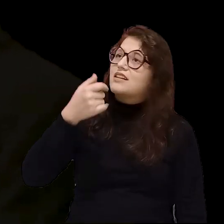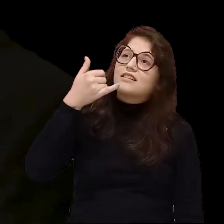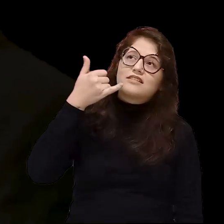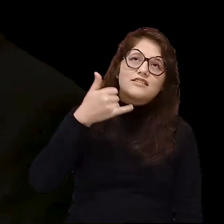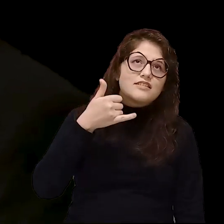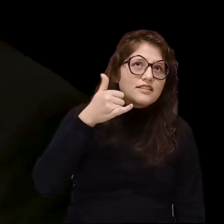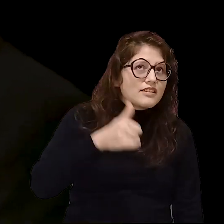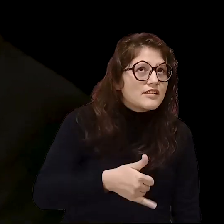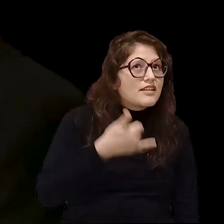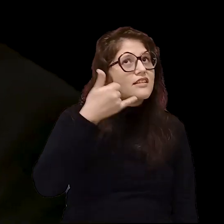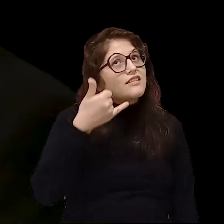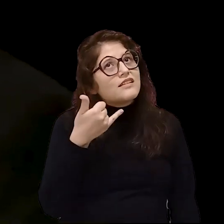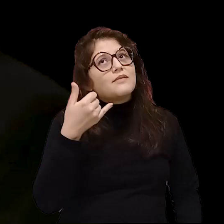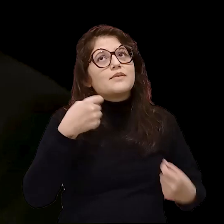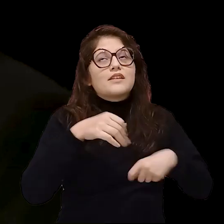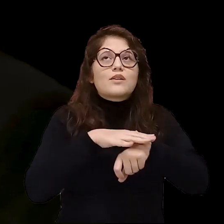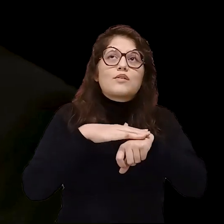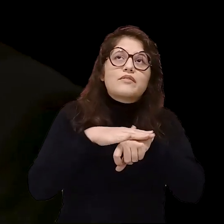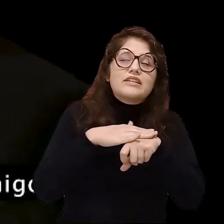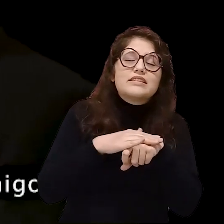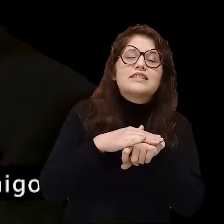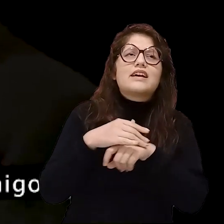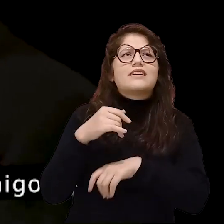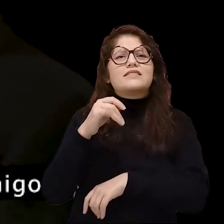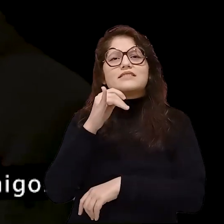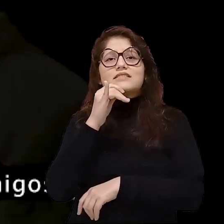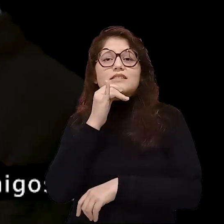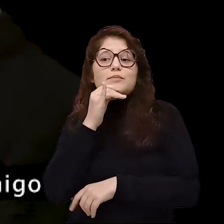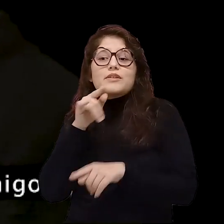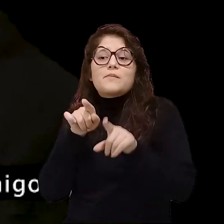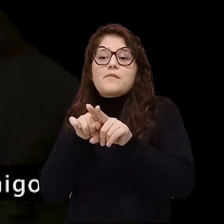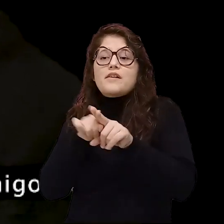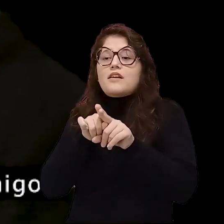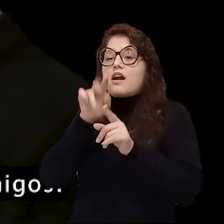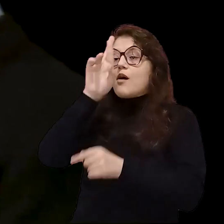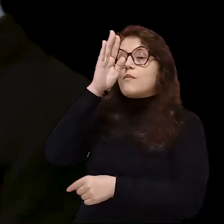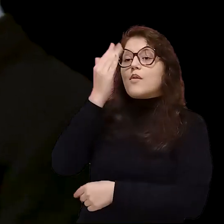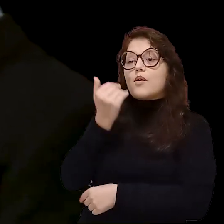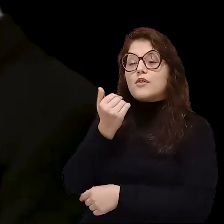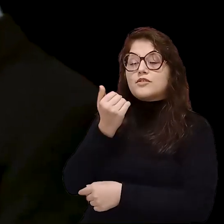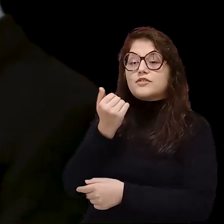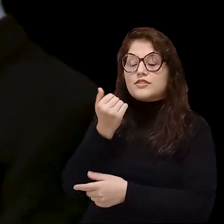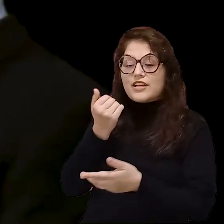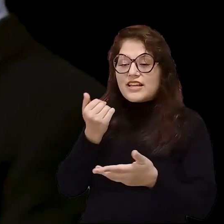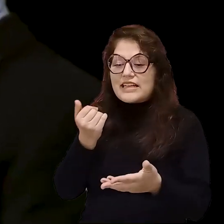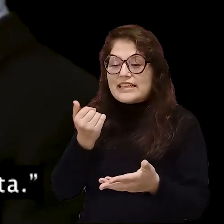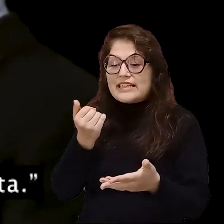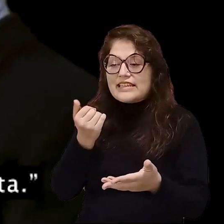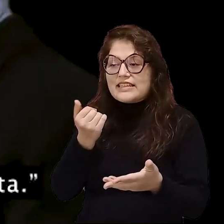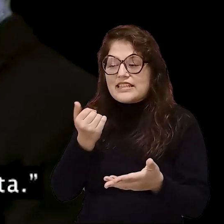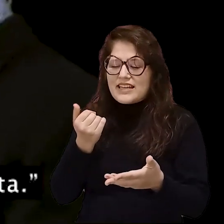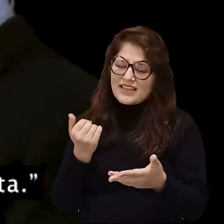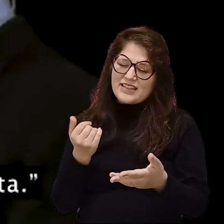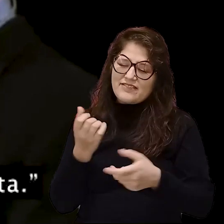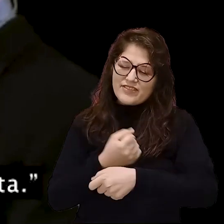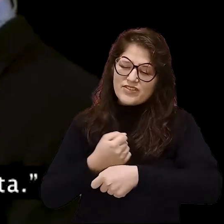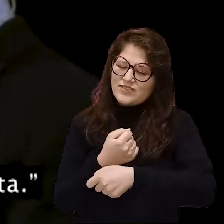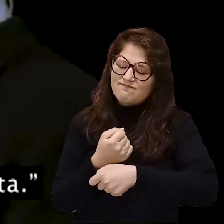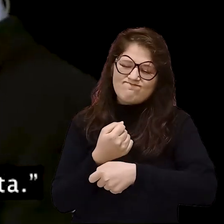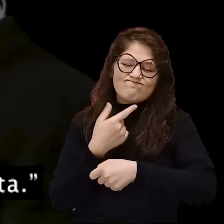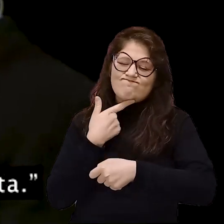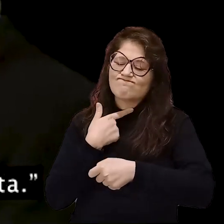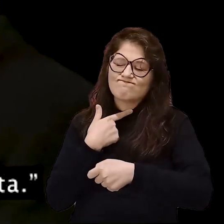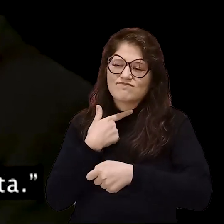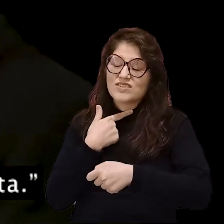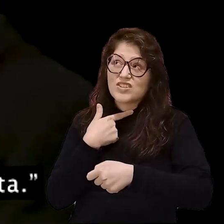the red light flashing on my answering machine. And instead of being thrilled to hear from my friends, I would think, what a lot of people that is